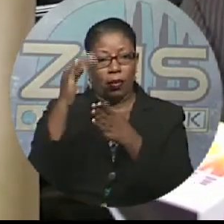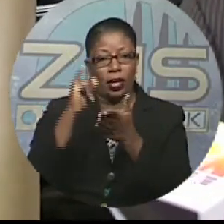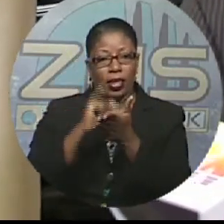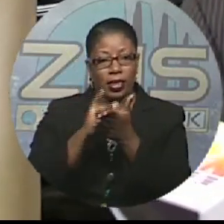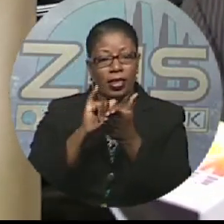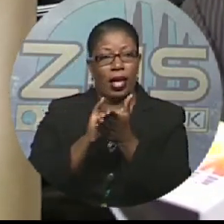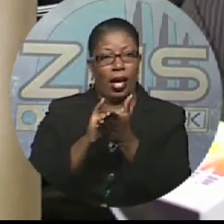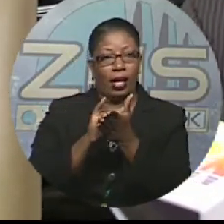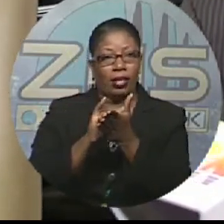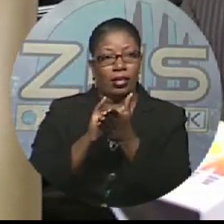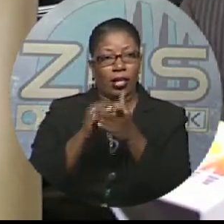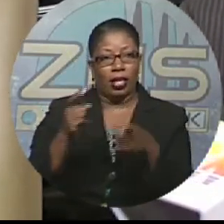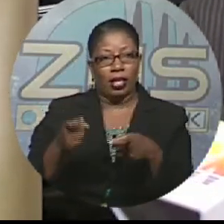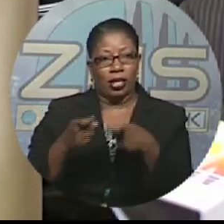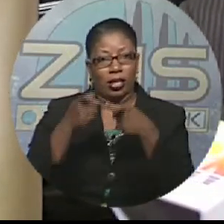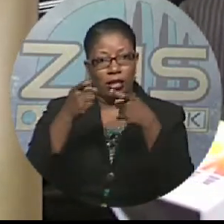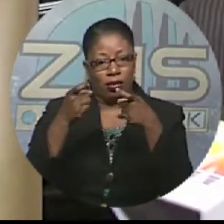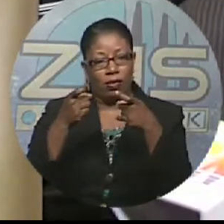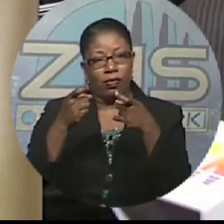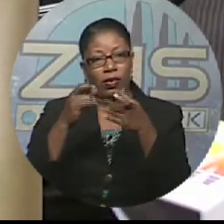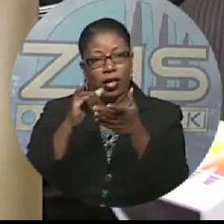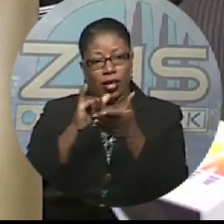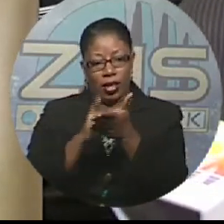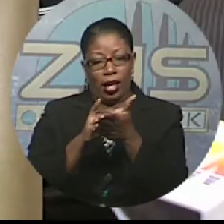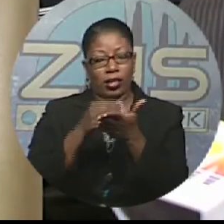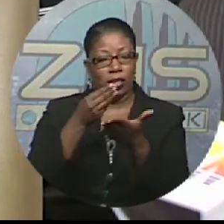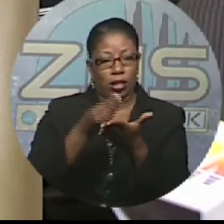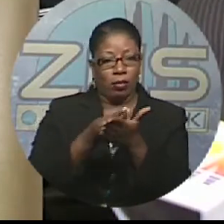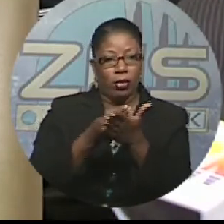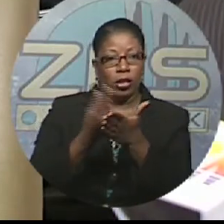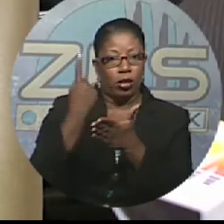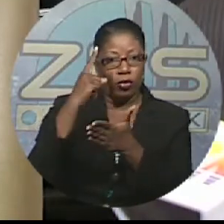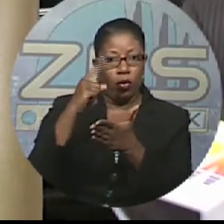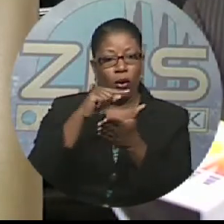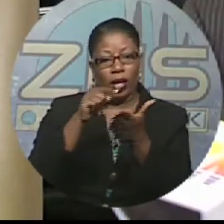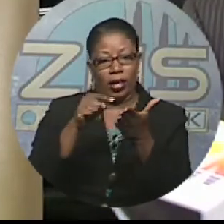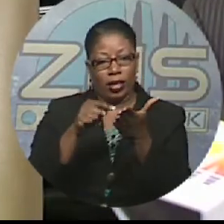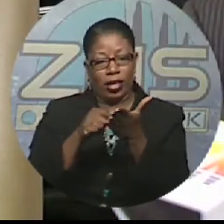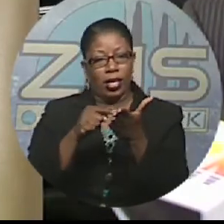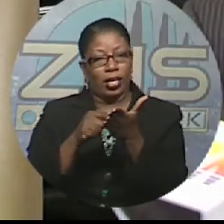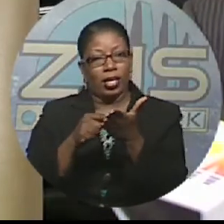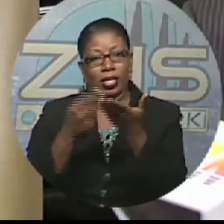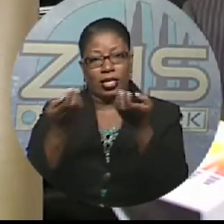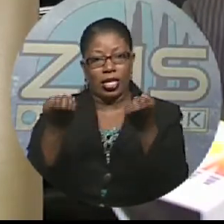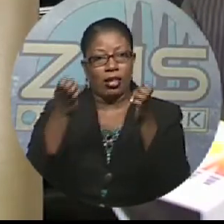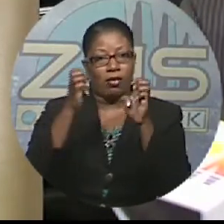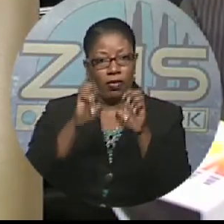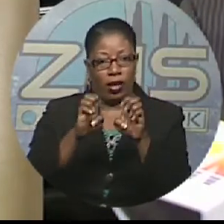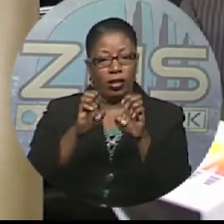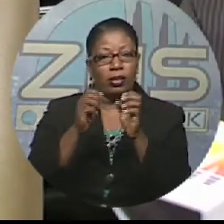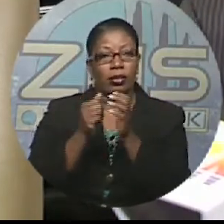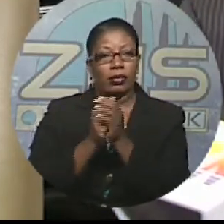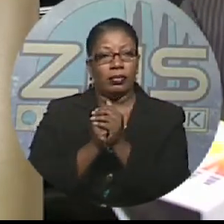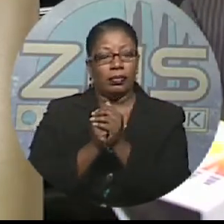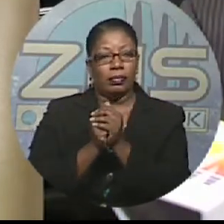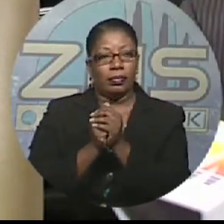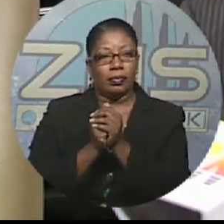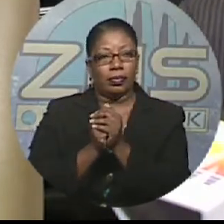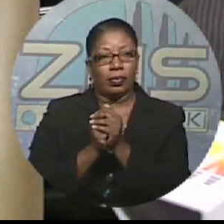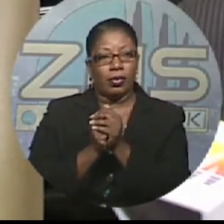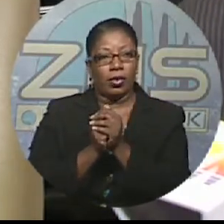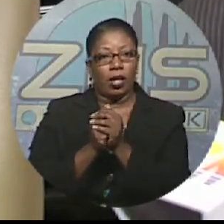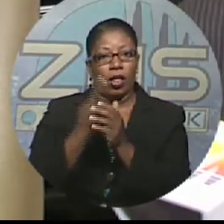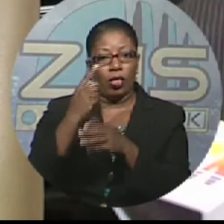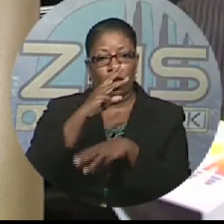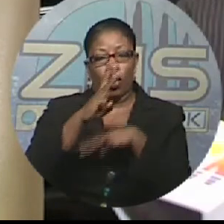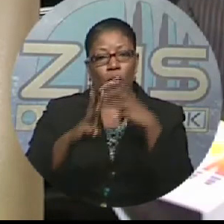provided the entire package of incentive for this entire event, just so people know. And of course, the